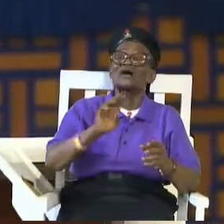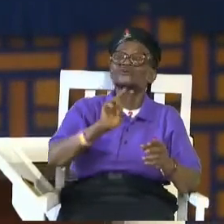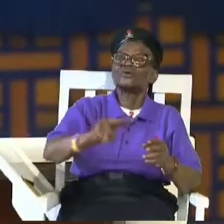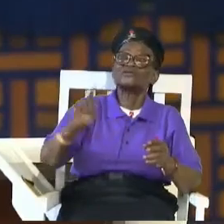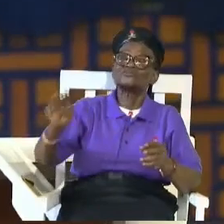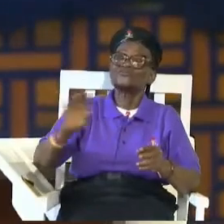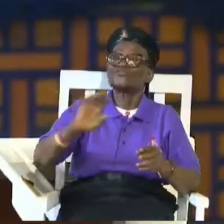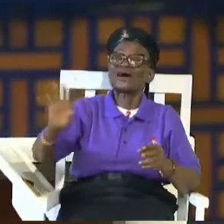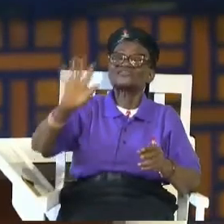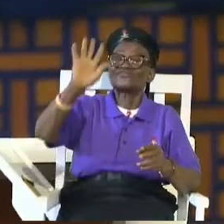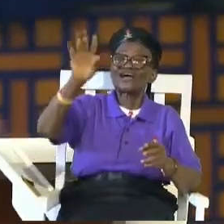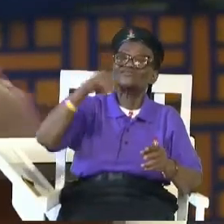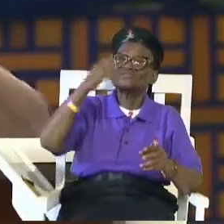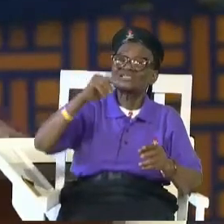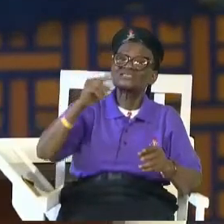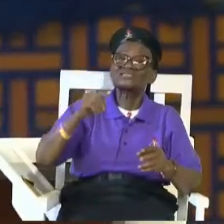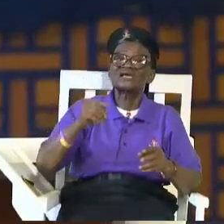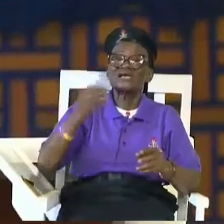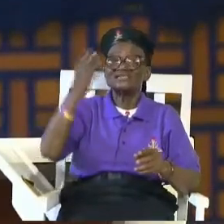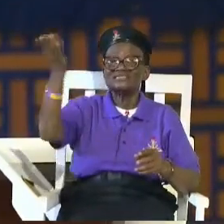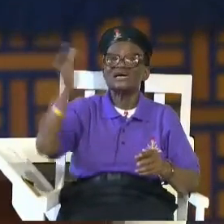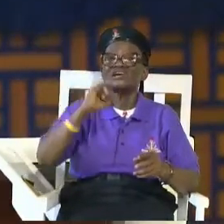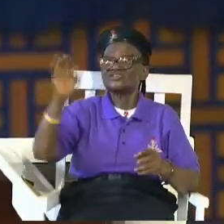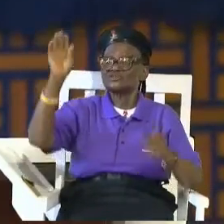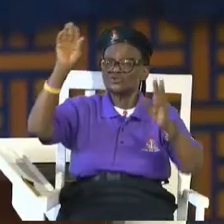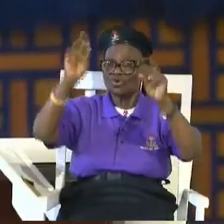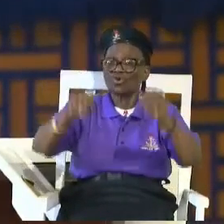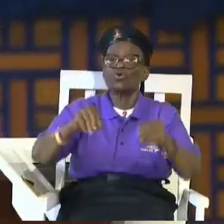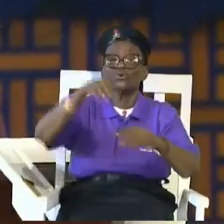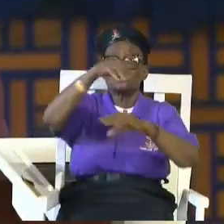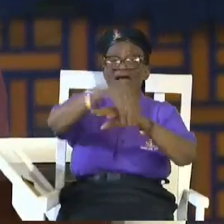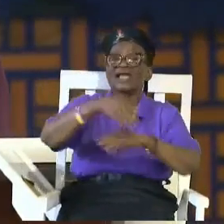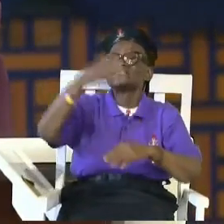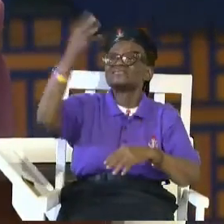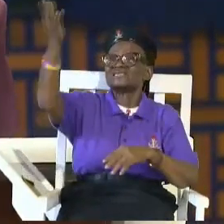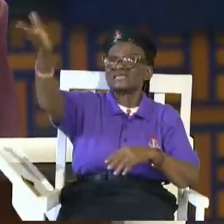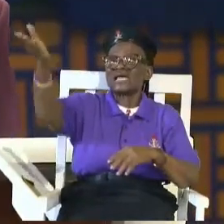Revelation 22 verse 5 says, there's no night there.